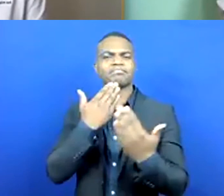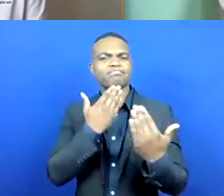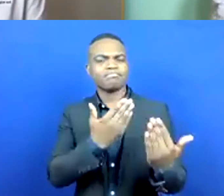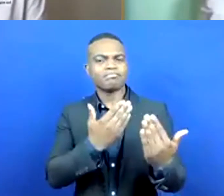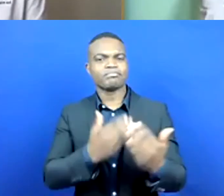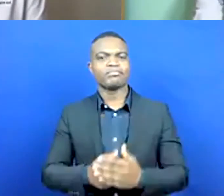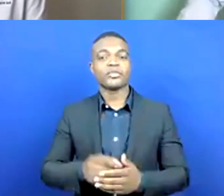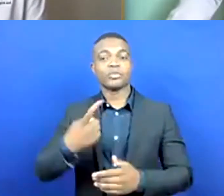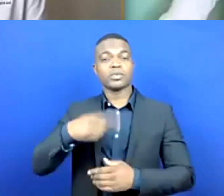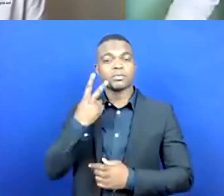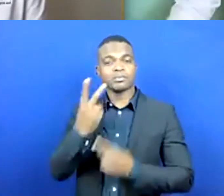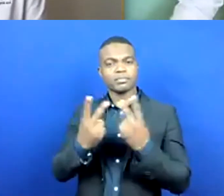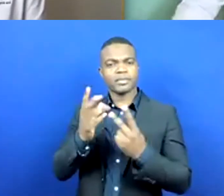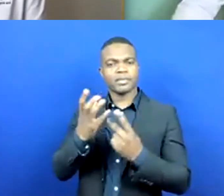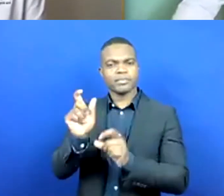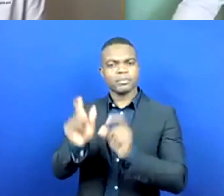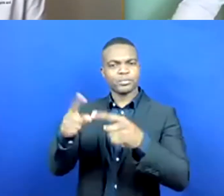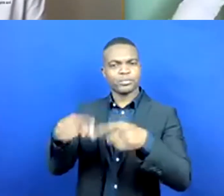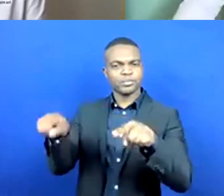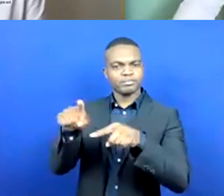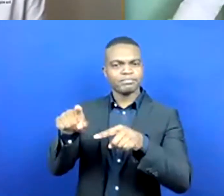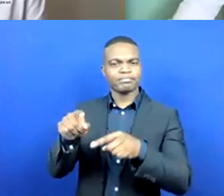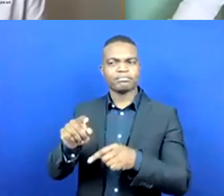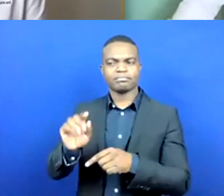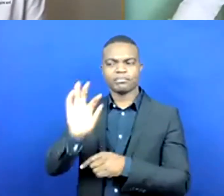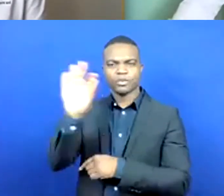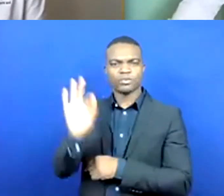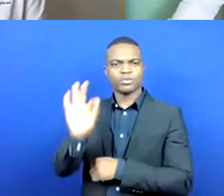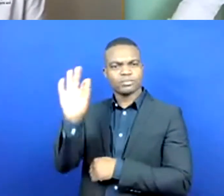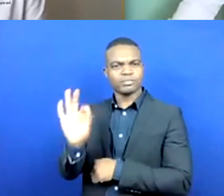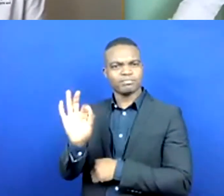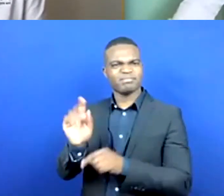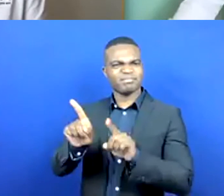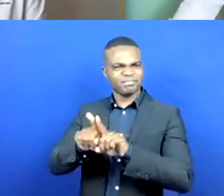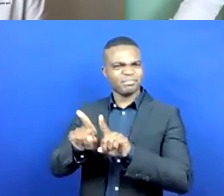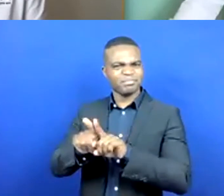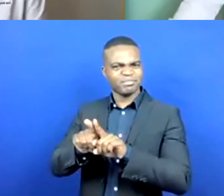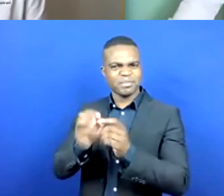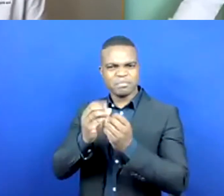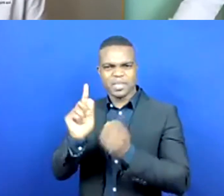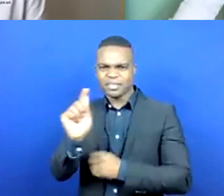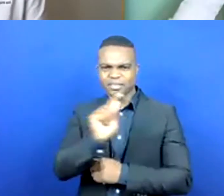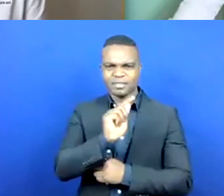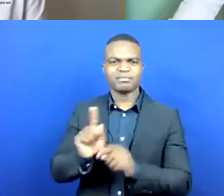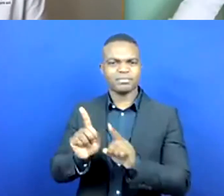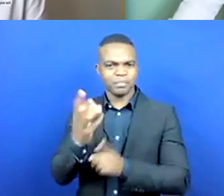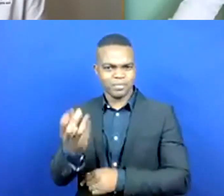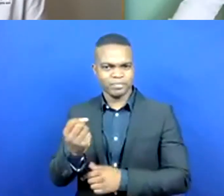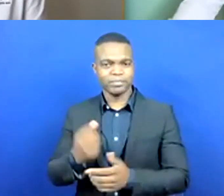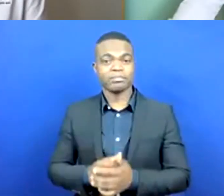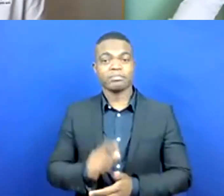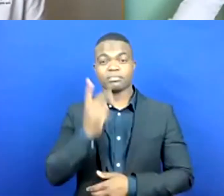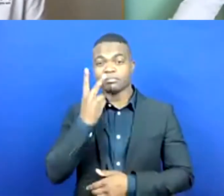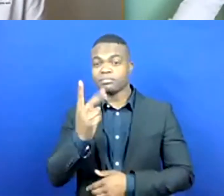so thanking you for that question. One comment for the tech people in terms of Facebook Live, but we also have a comment